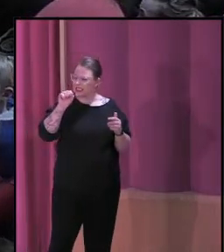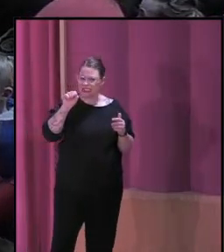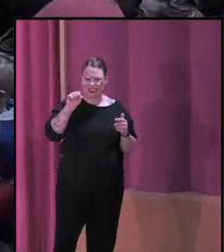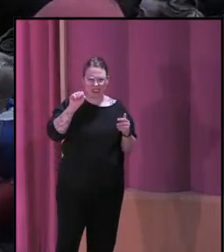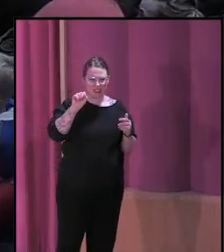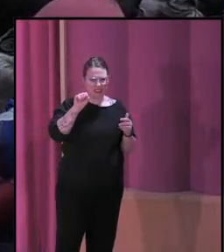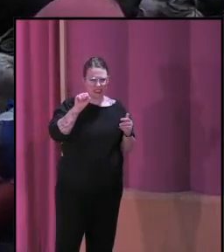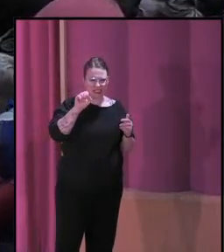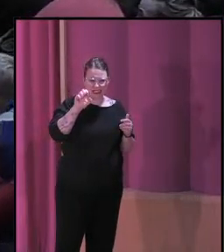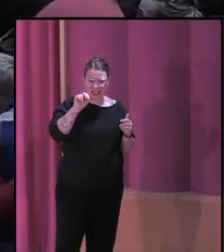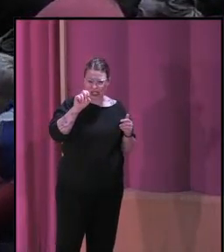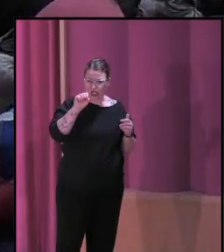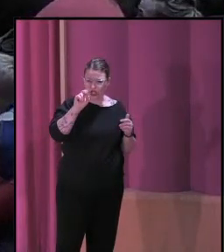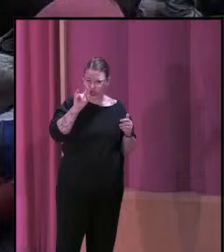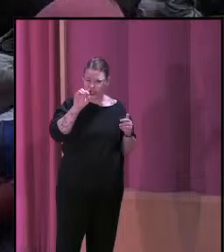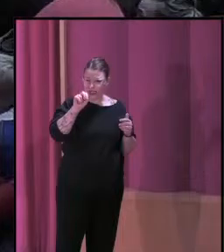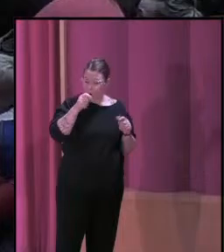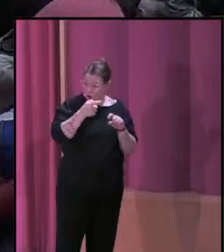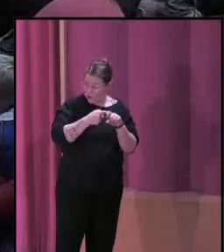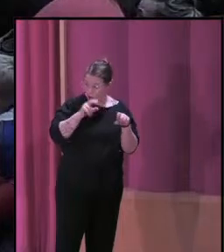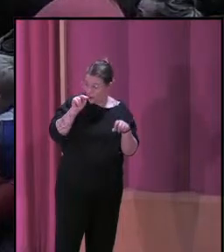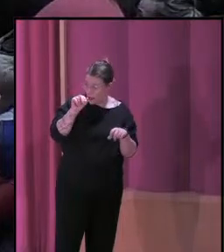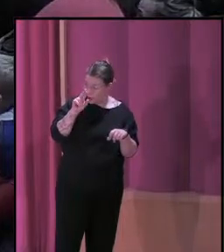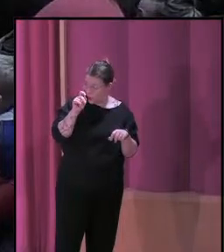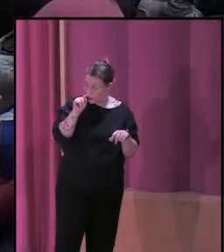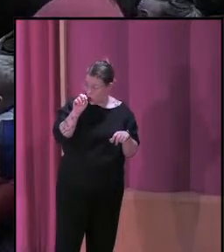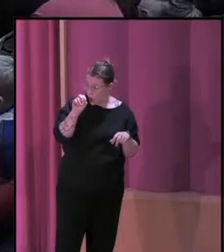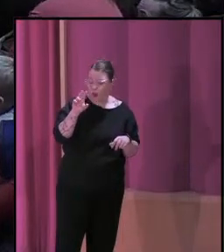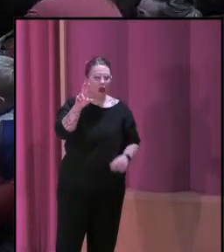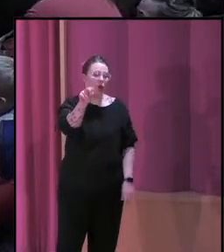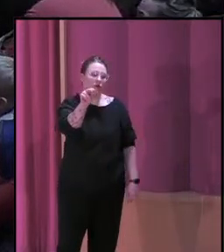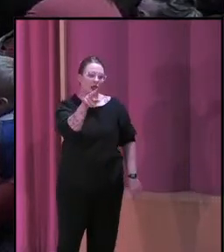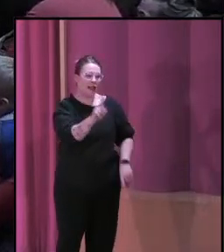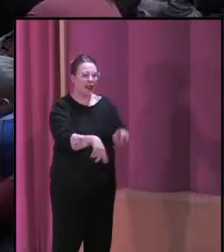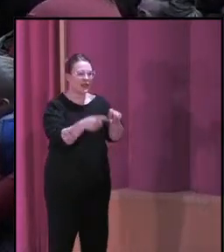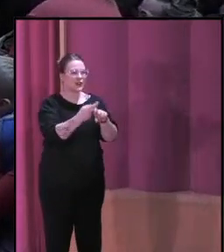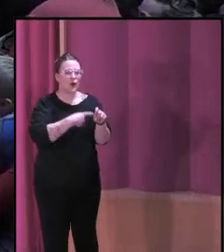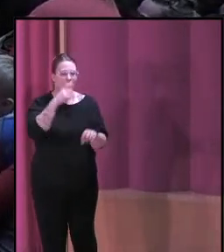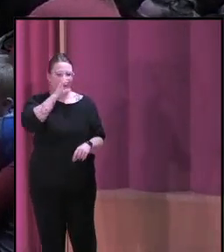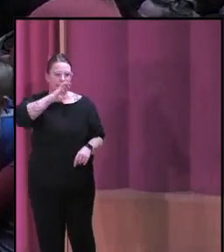Is that, oh, from Naruto? Oh, it's from an animated, no, then definitely not.